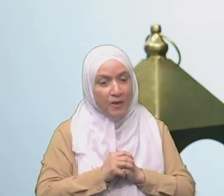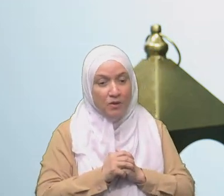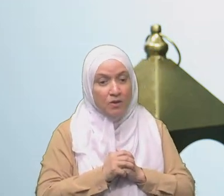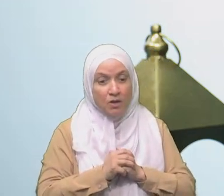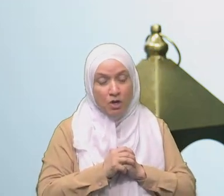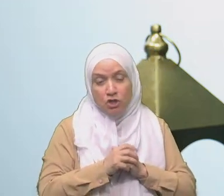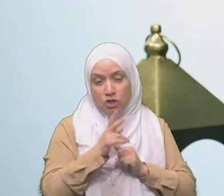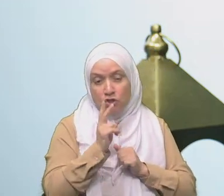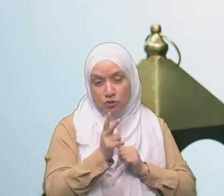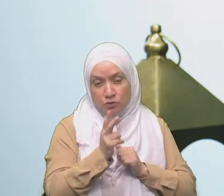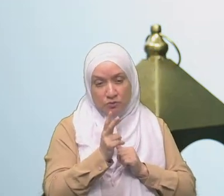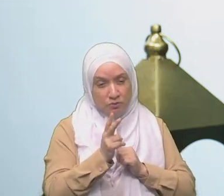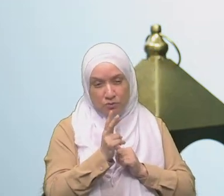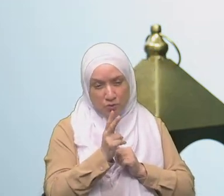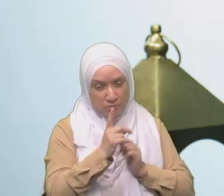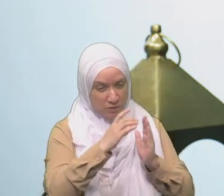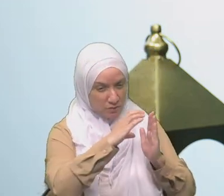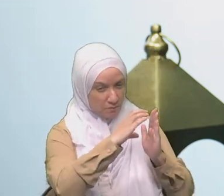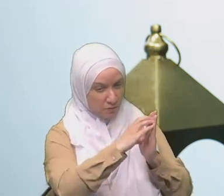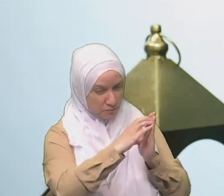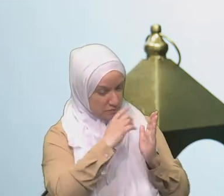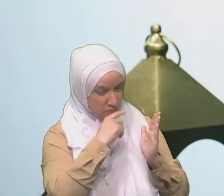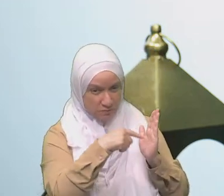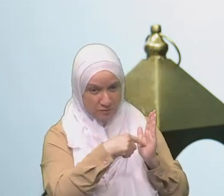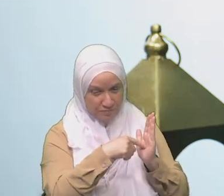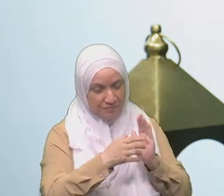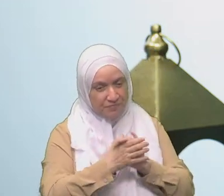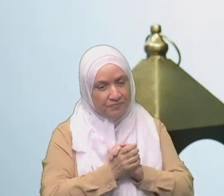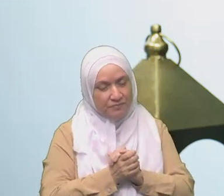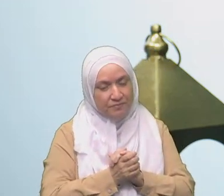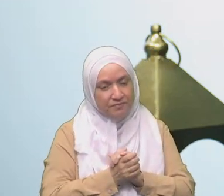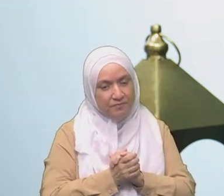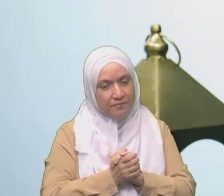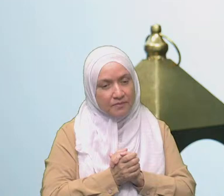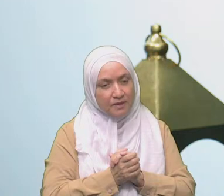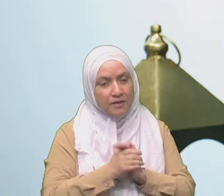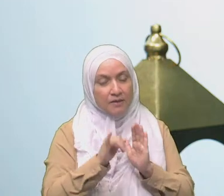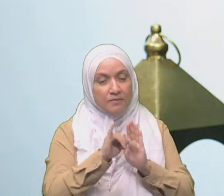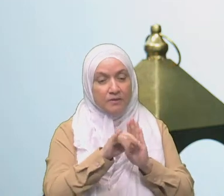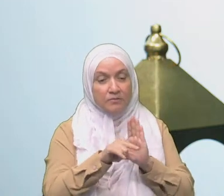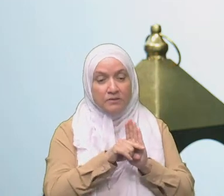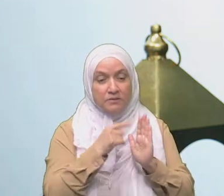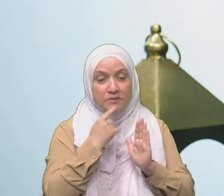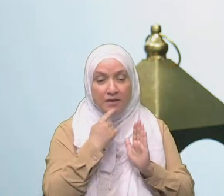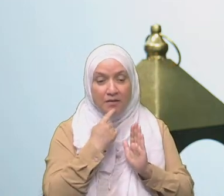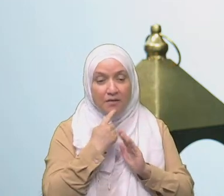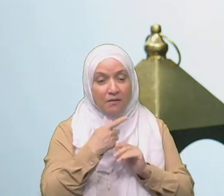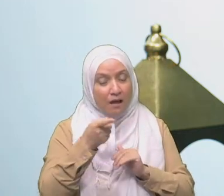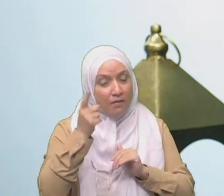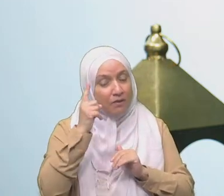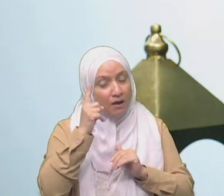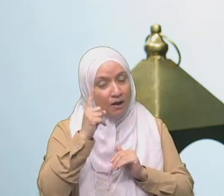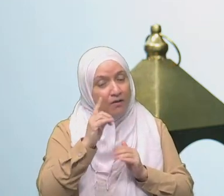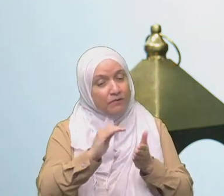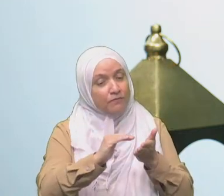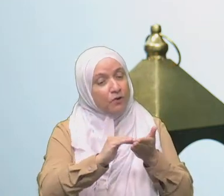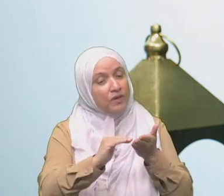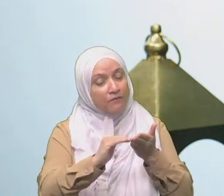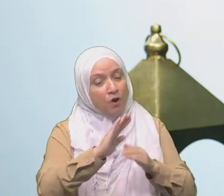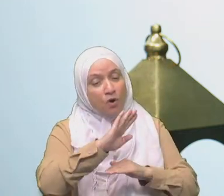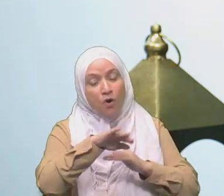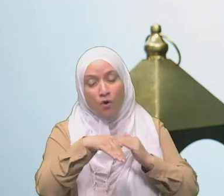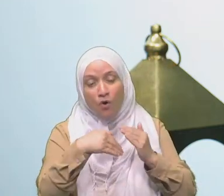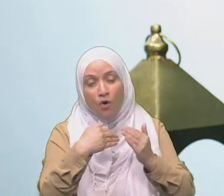Allah yaghfiru dhunuba jami'a. Allah forgives all sins. Inna Allah yaghfiru dhunuba jami'a. He says,